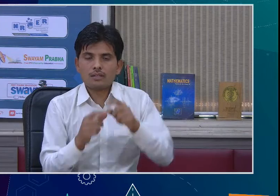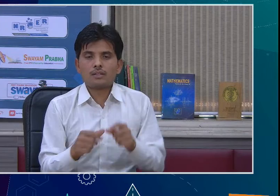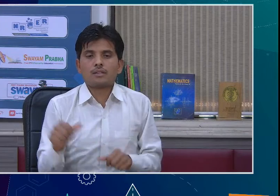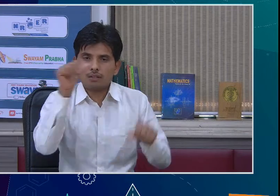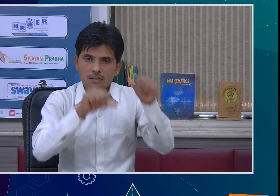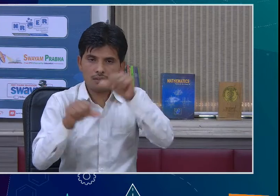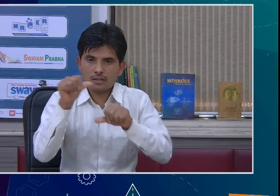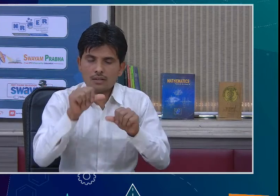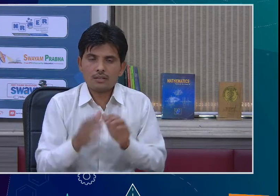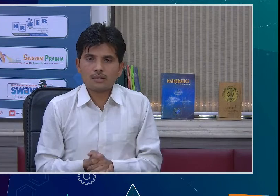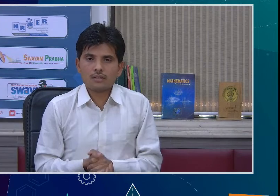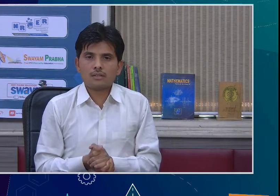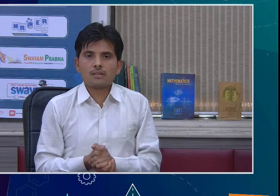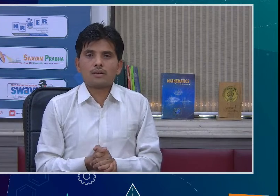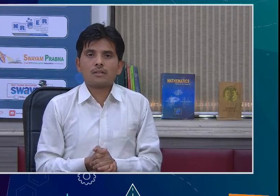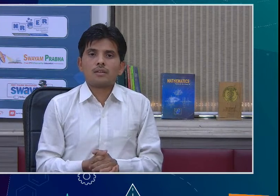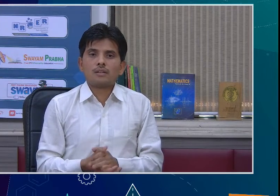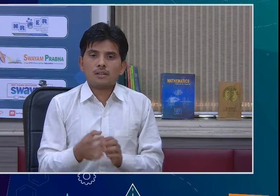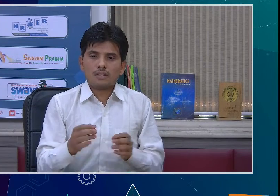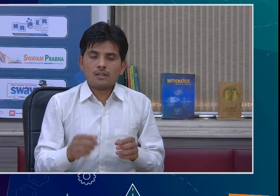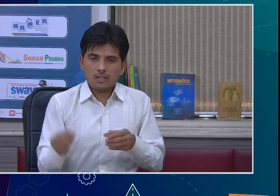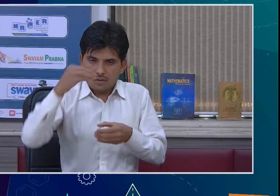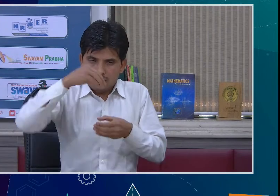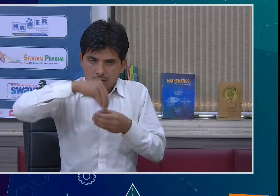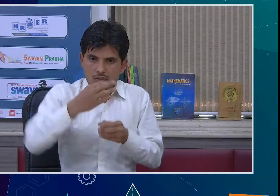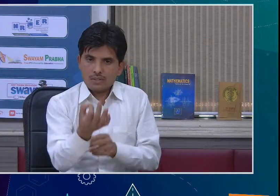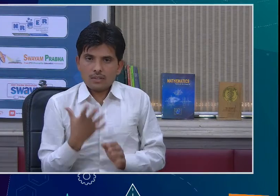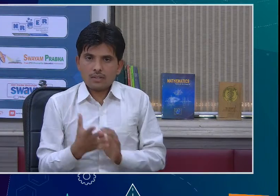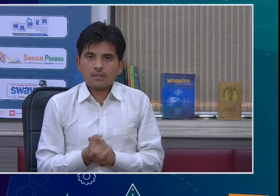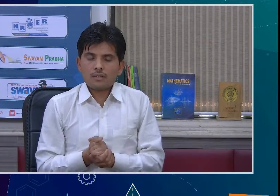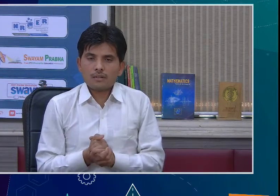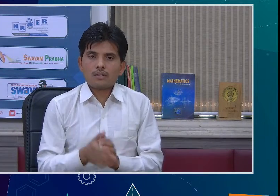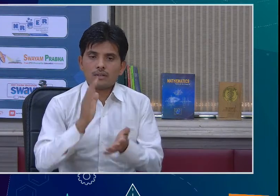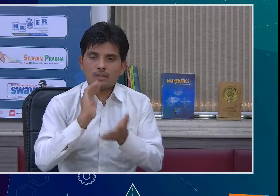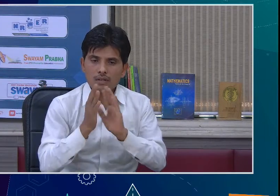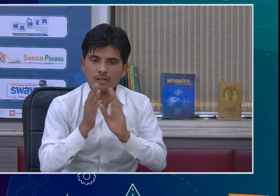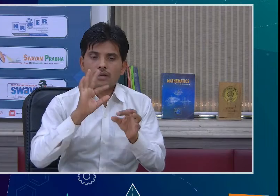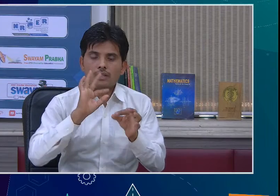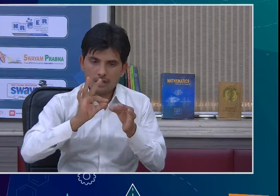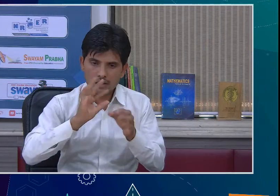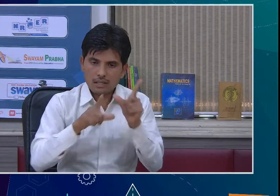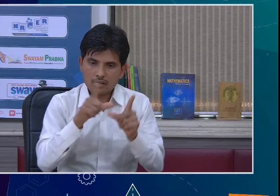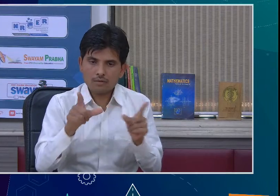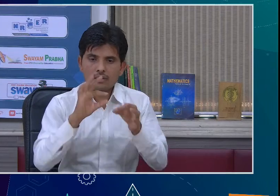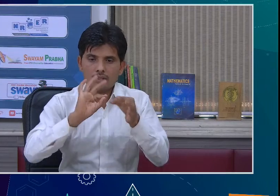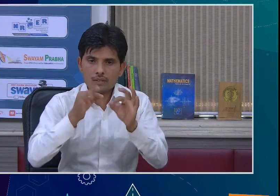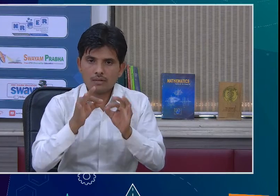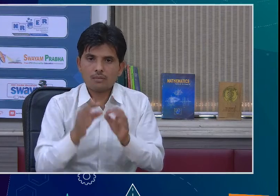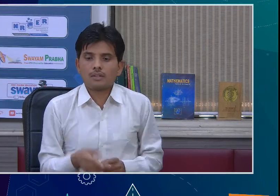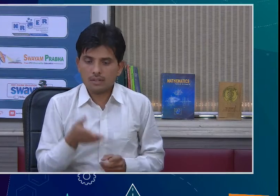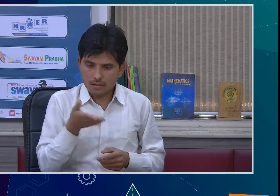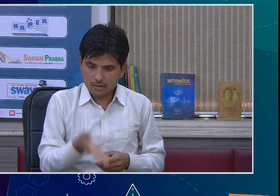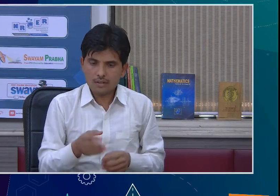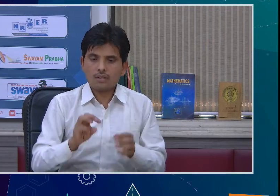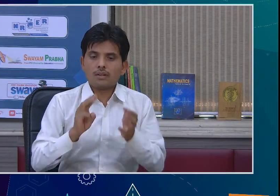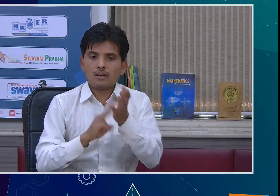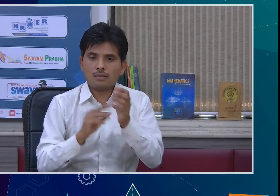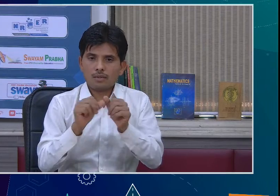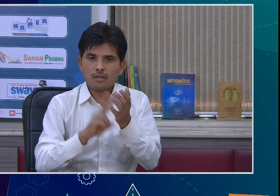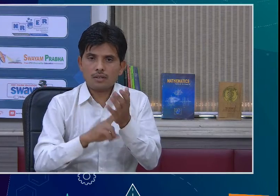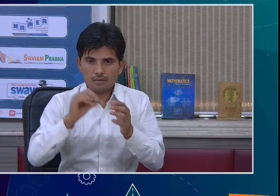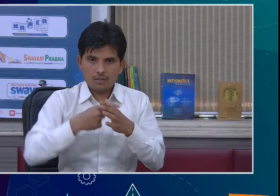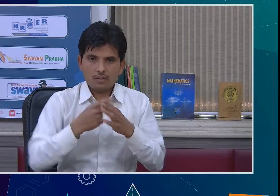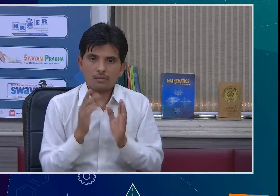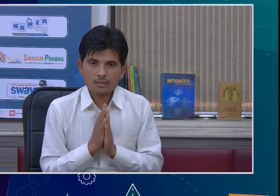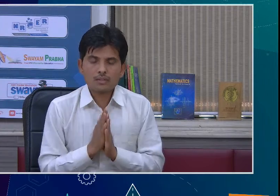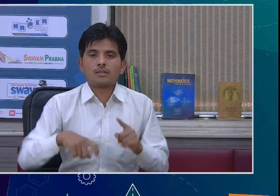inclusion expert. Besides viewers, we also have with us our sign language interpreter in the studio, Mr. Manoj Kumar. Namaskar